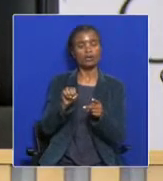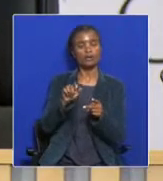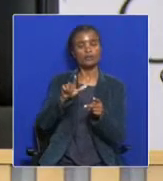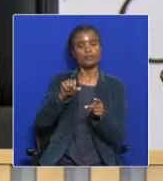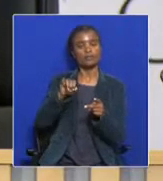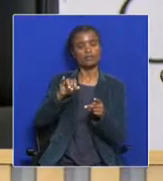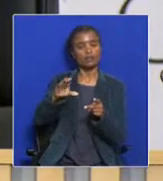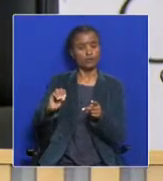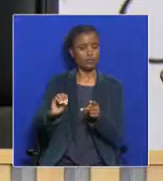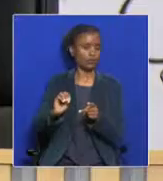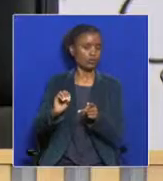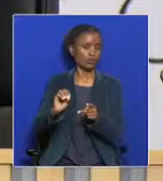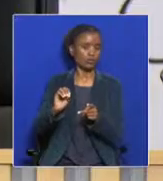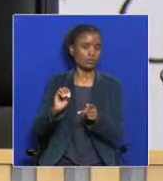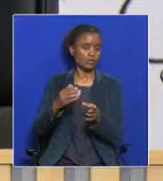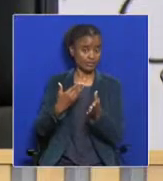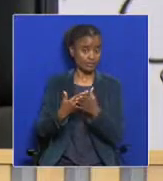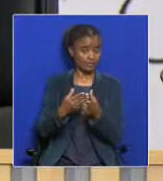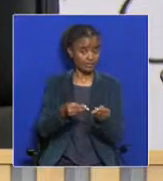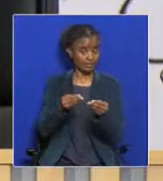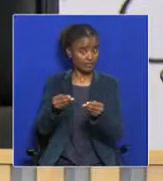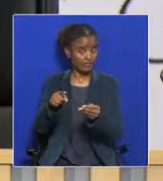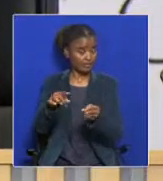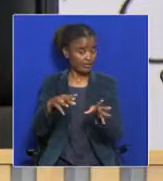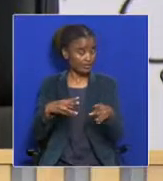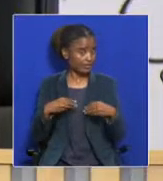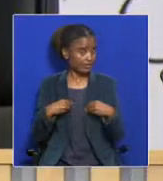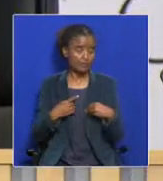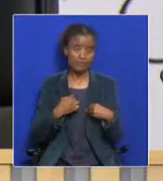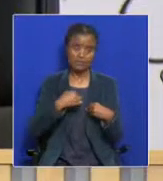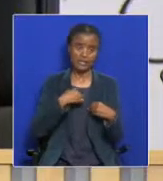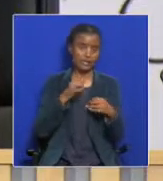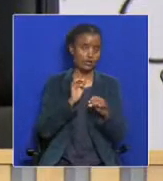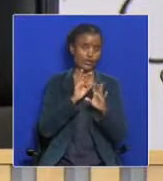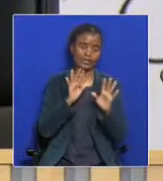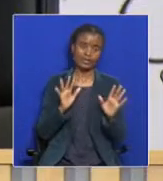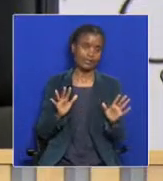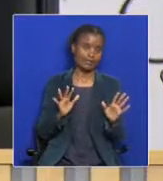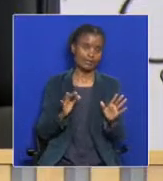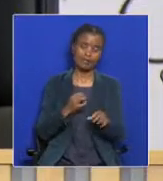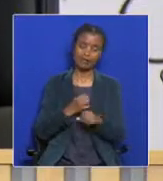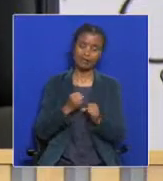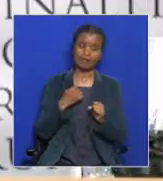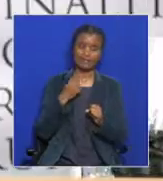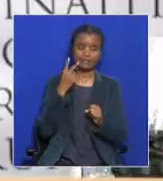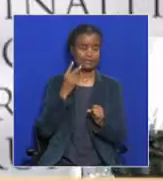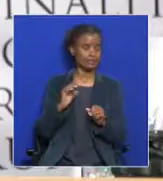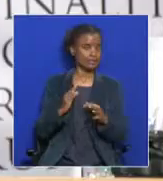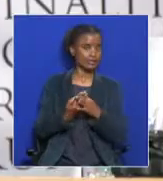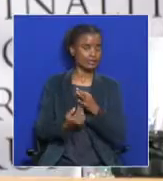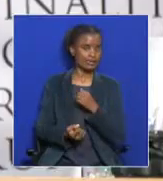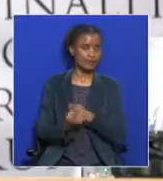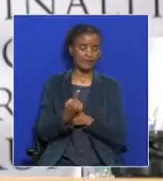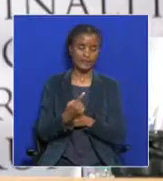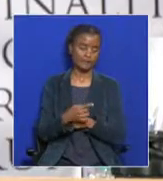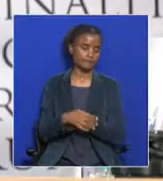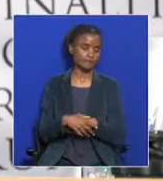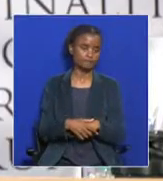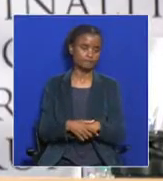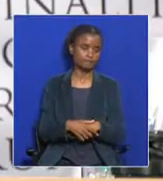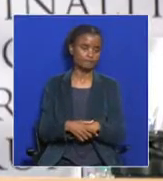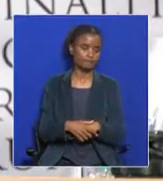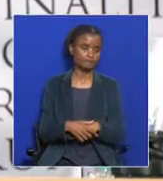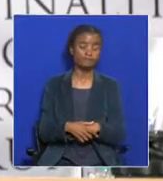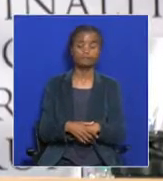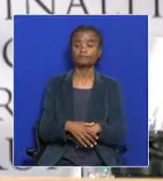me, it's not clear to me, Commissioner, and I've not seen any case where such has happened. There have been witnesses here, and they've